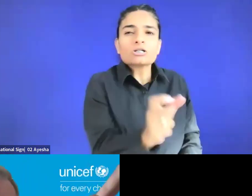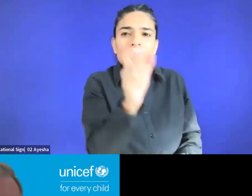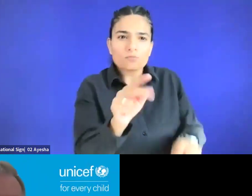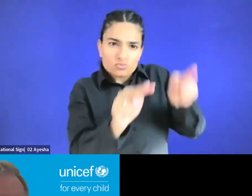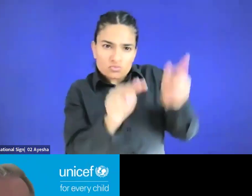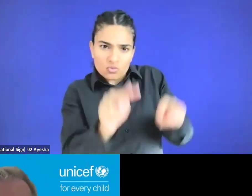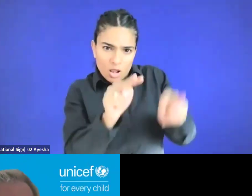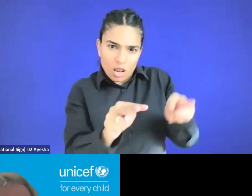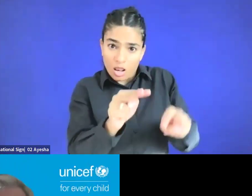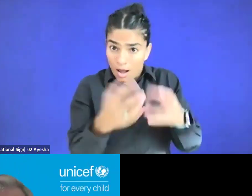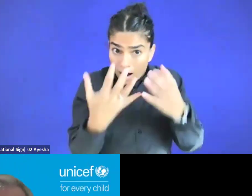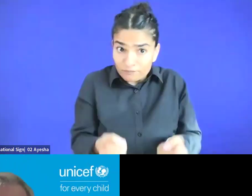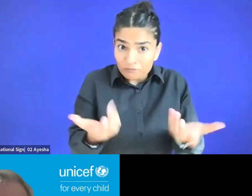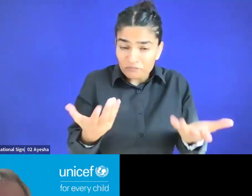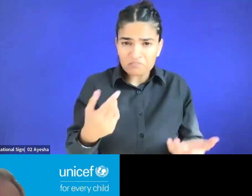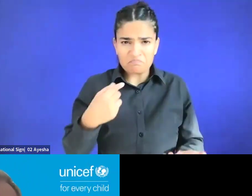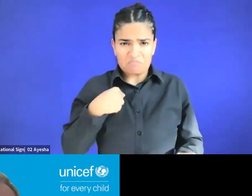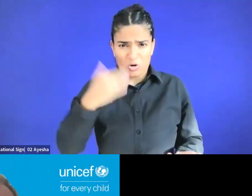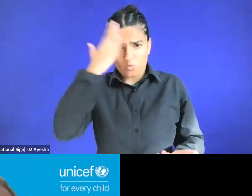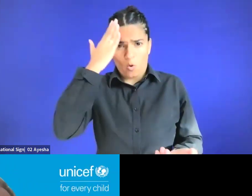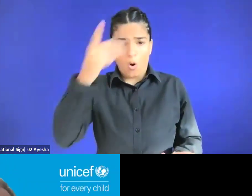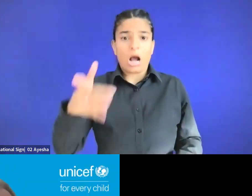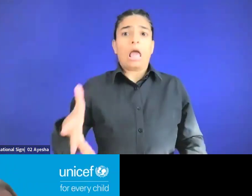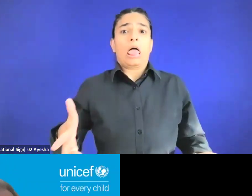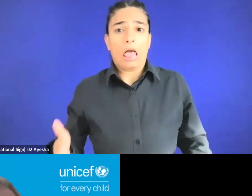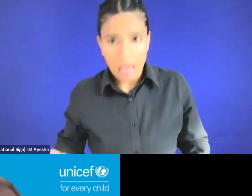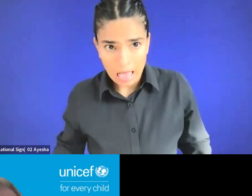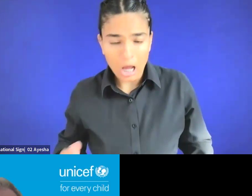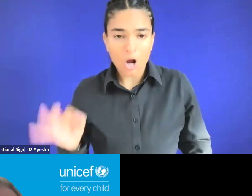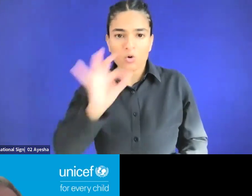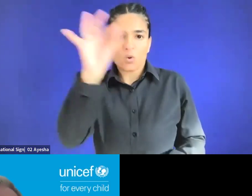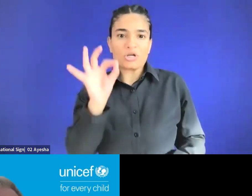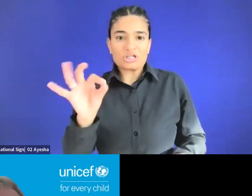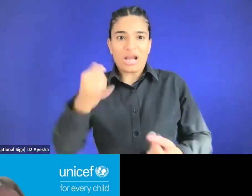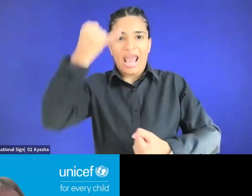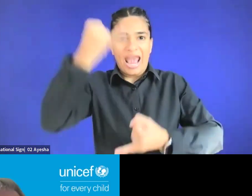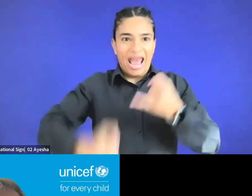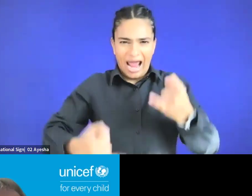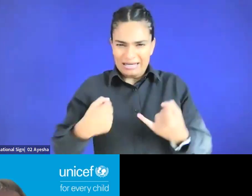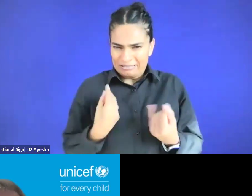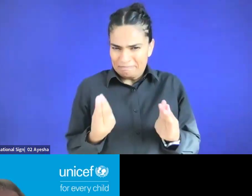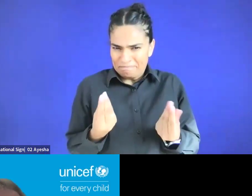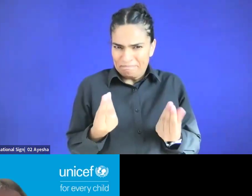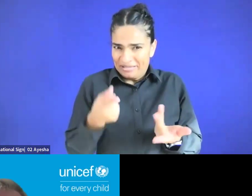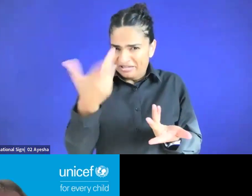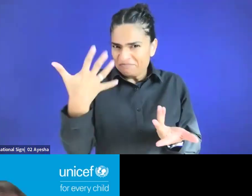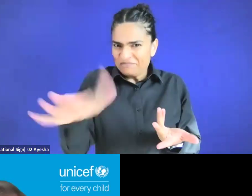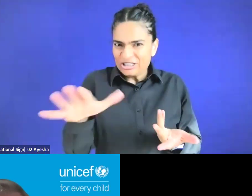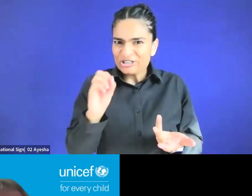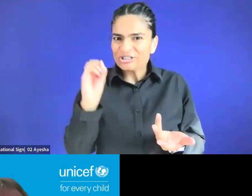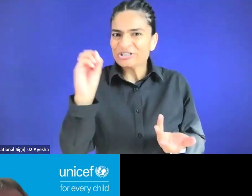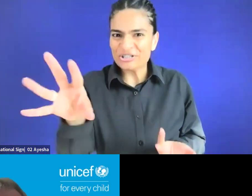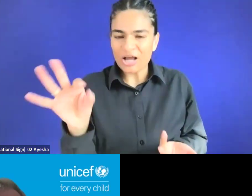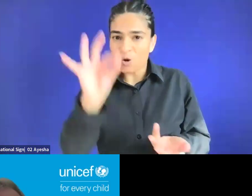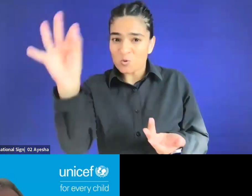your last slides after Liliane posed the question, but could you clarify a little bit the relationship between the